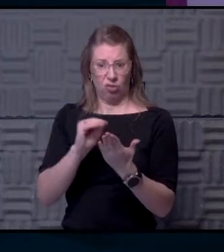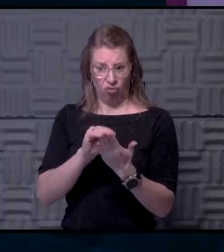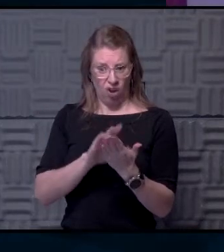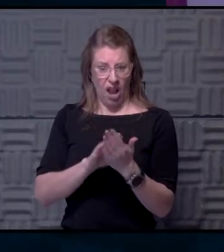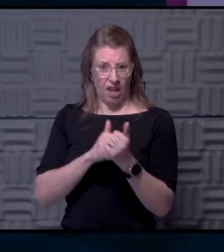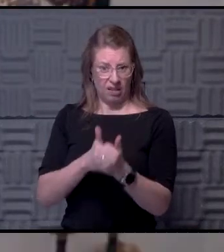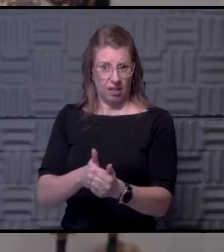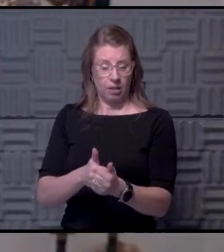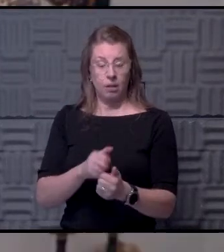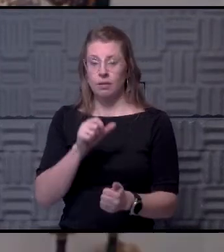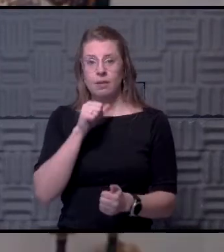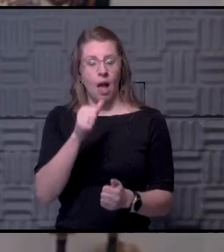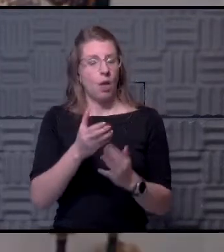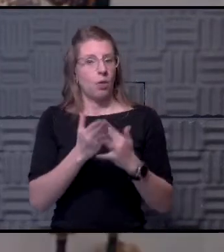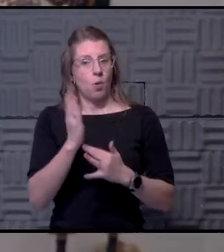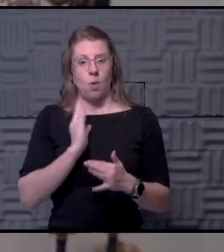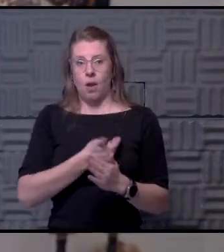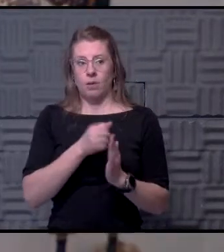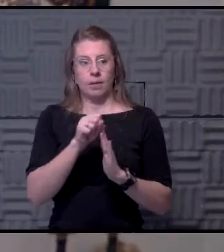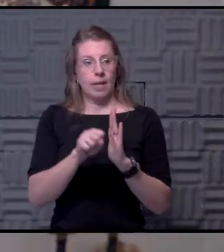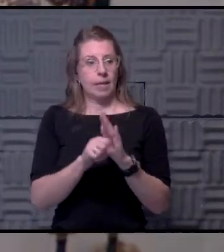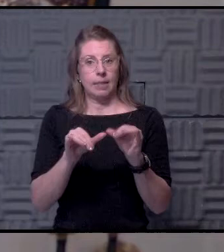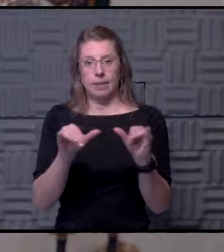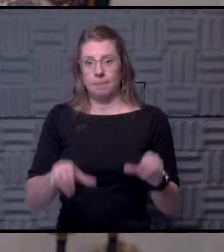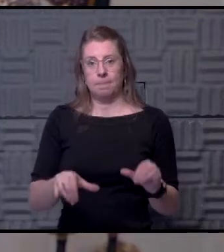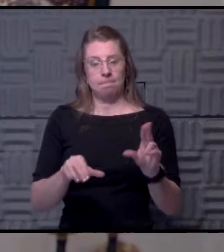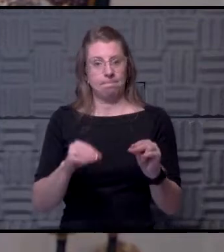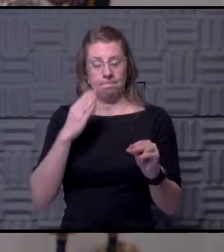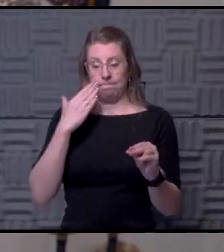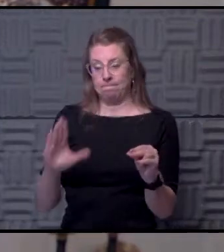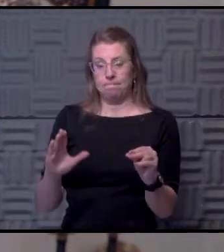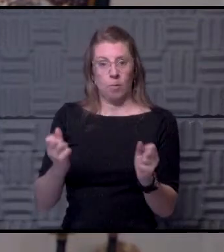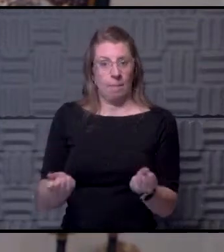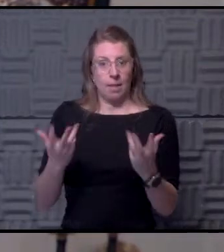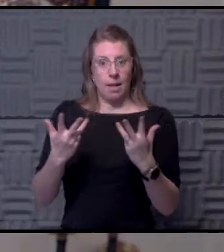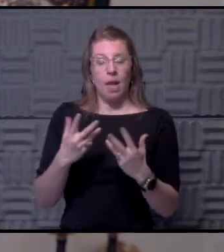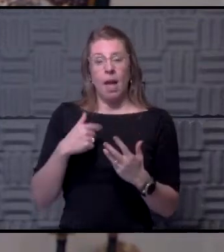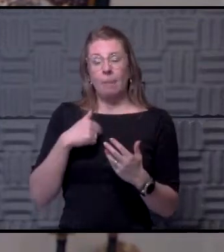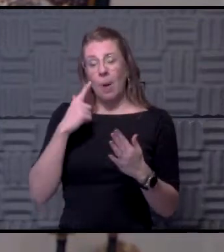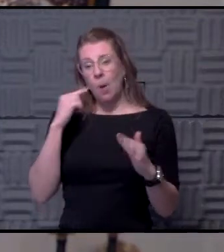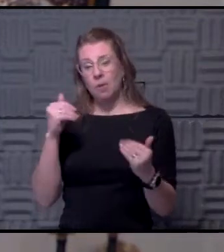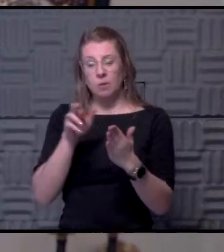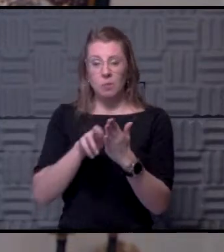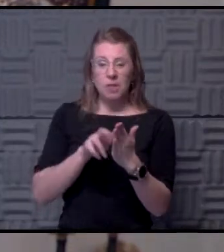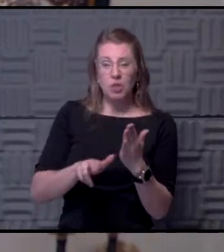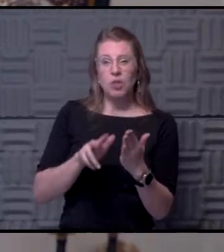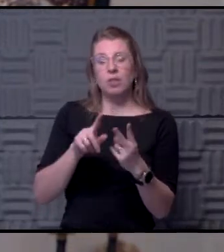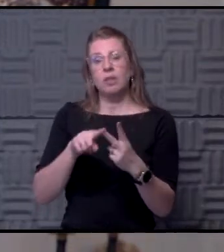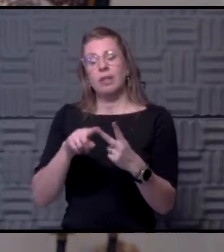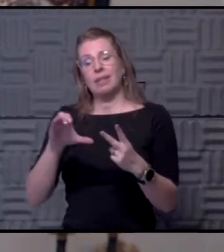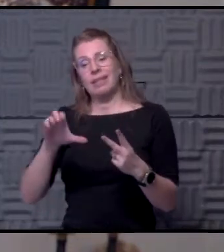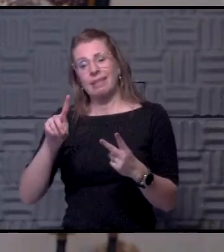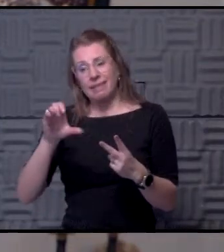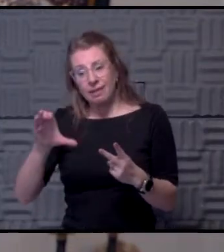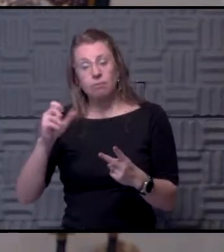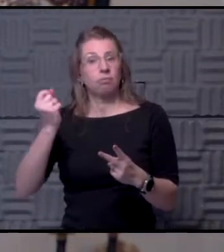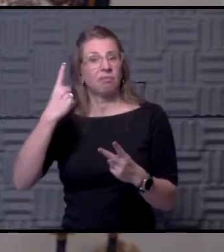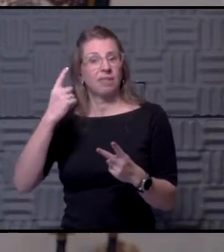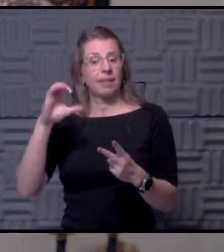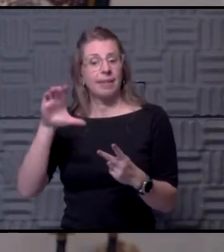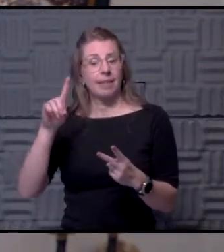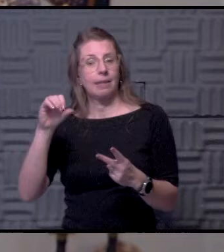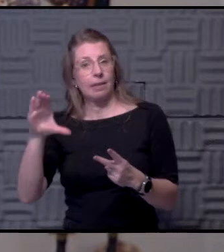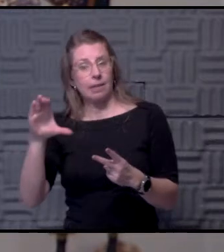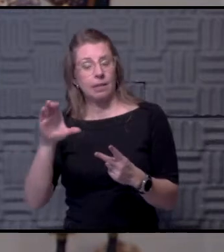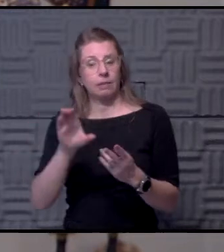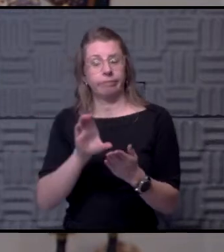That's not tracked through our state system, so we can't know that. I'm hoping that the research and CDC, although the CDC usually